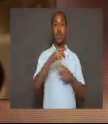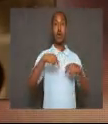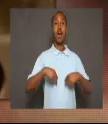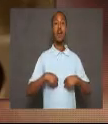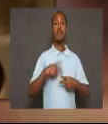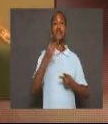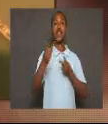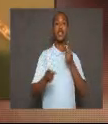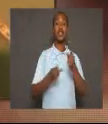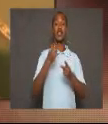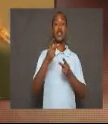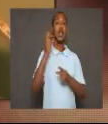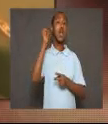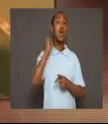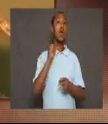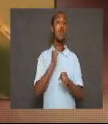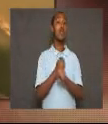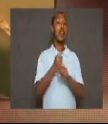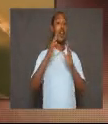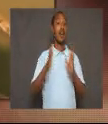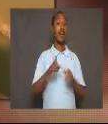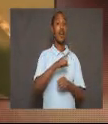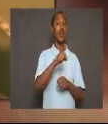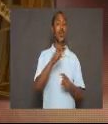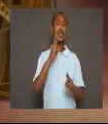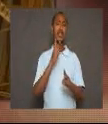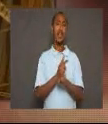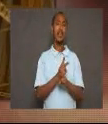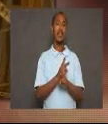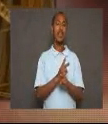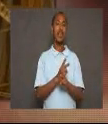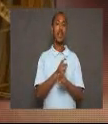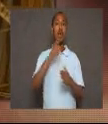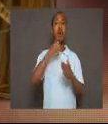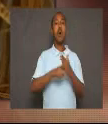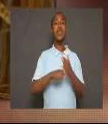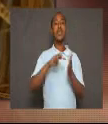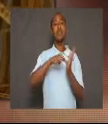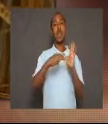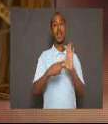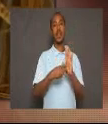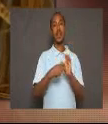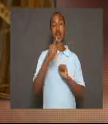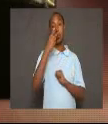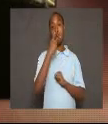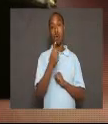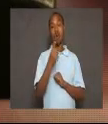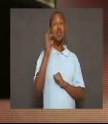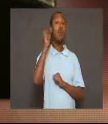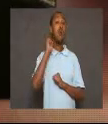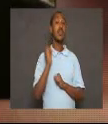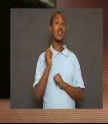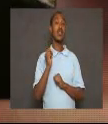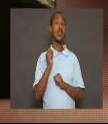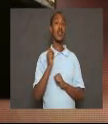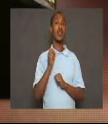visited a goldsmith, you will know exactly what I mean. Gold is an especially